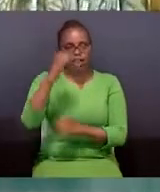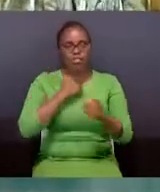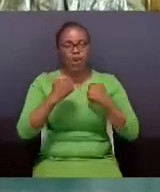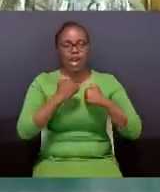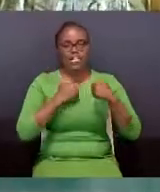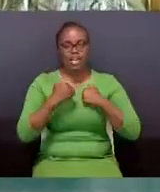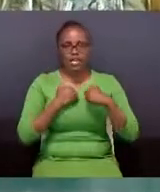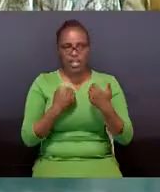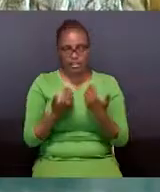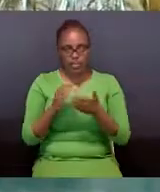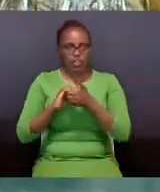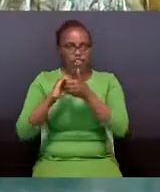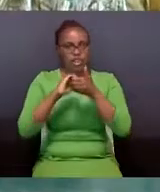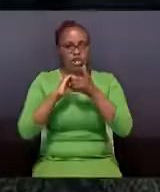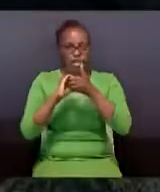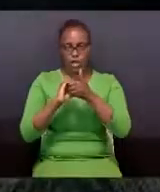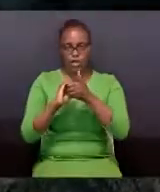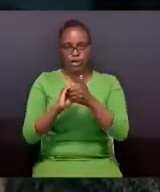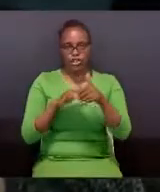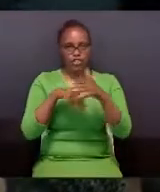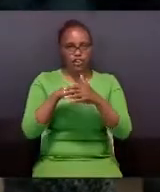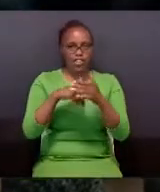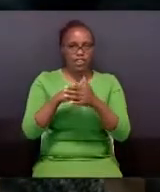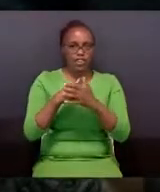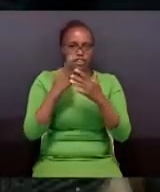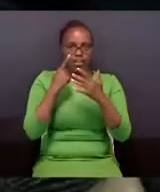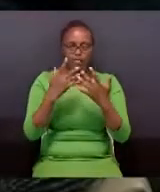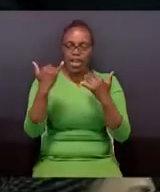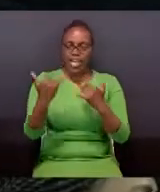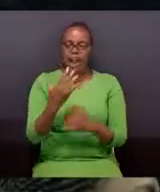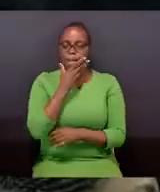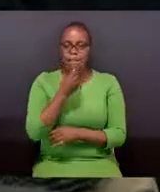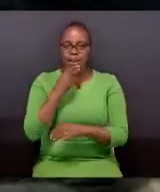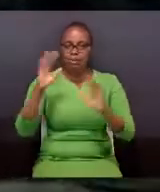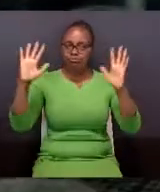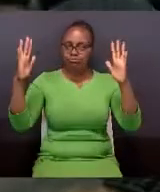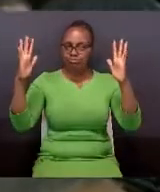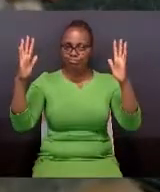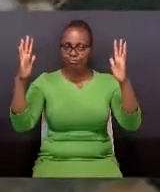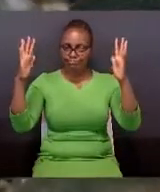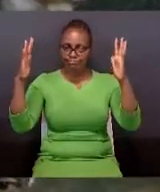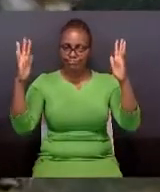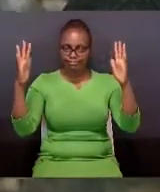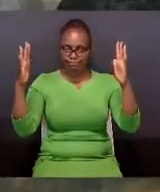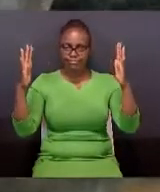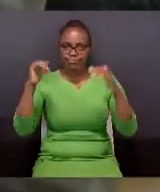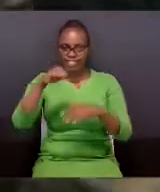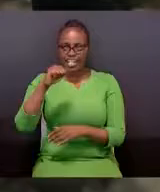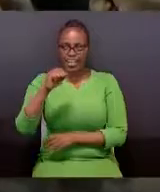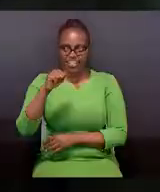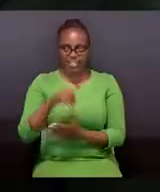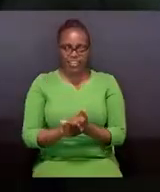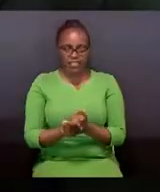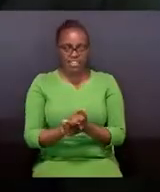Rwandan Ferafa Federation, Monsieur Olivier, a very young man. Okay? Yeah.